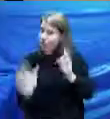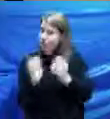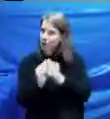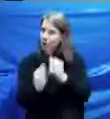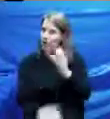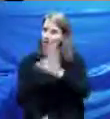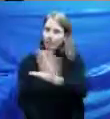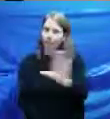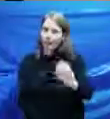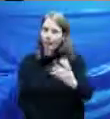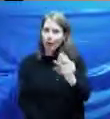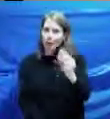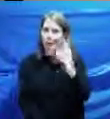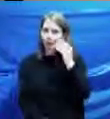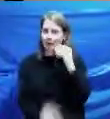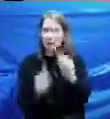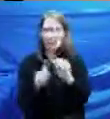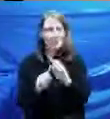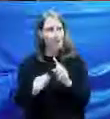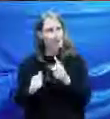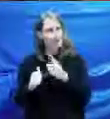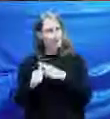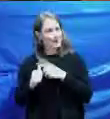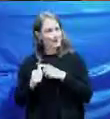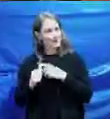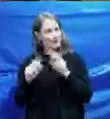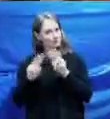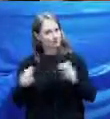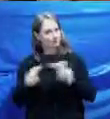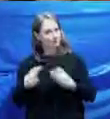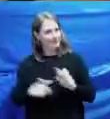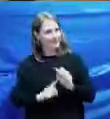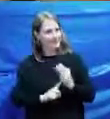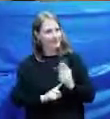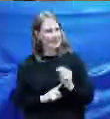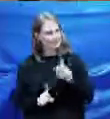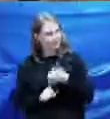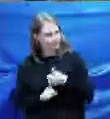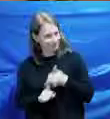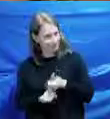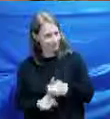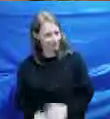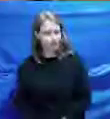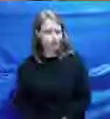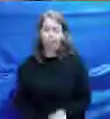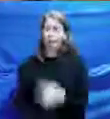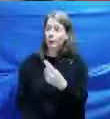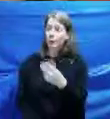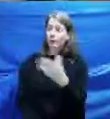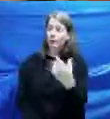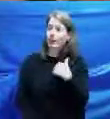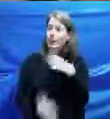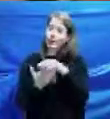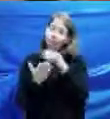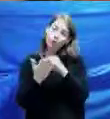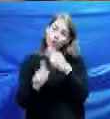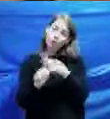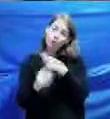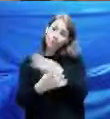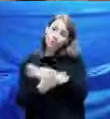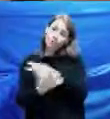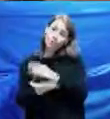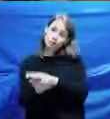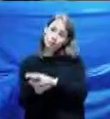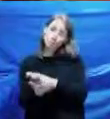kind of further connection or. Yeah. One of the things that I learned in grad school was that in order to help students to access the text and have